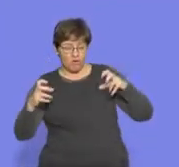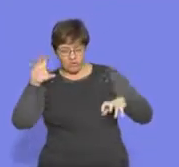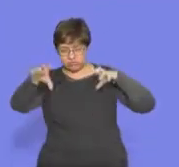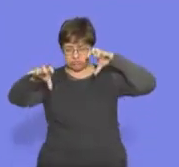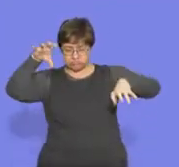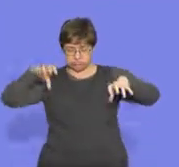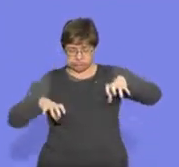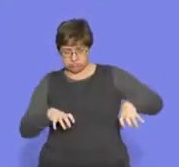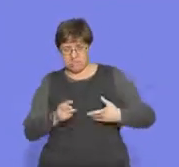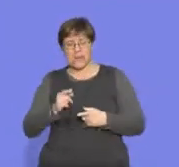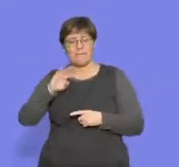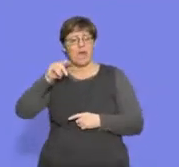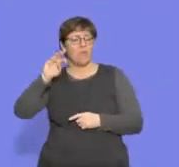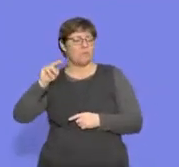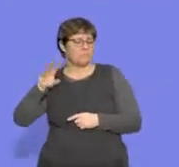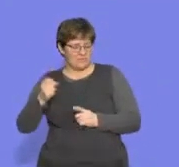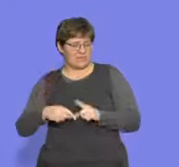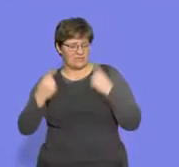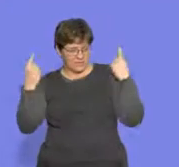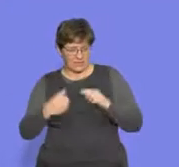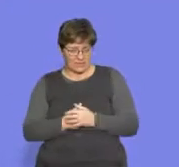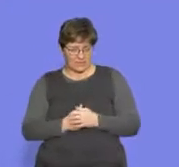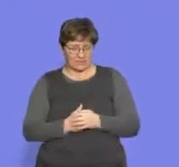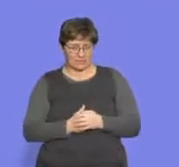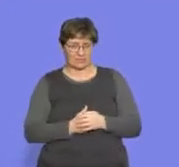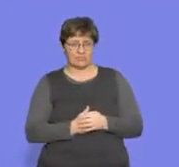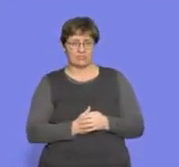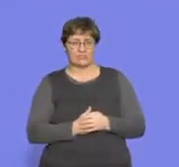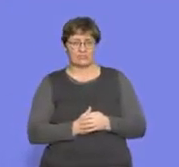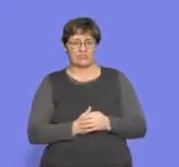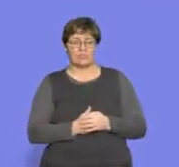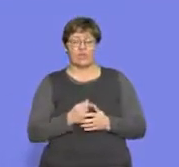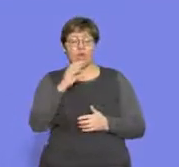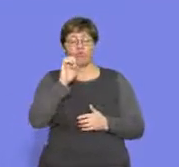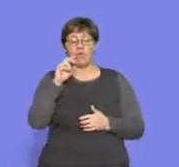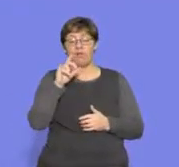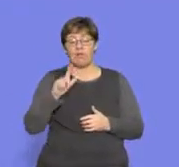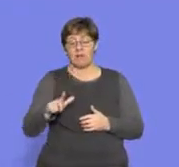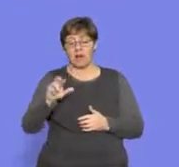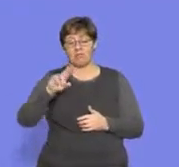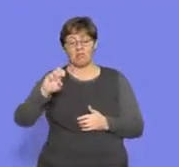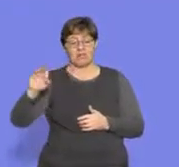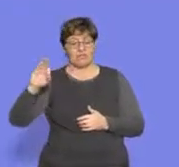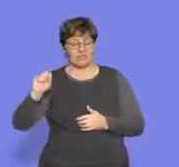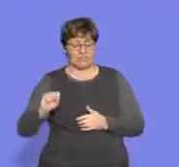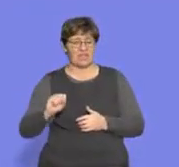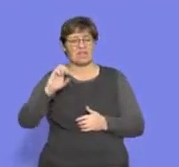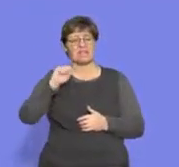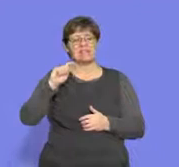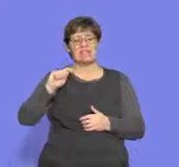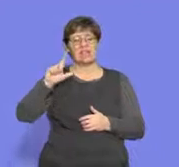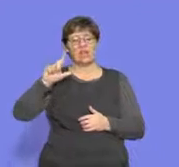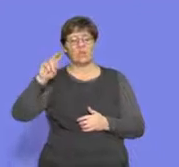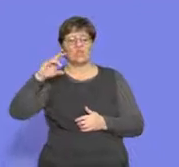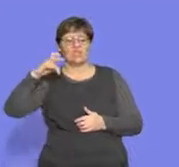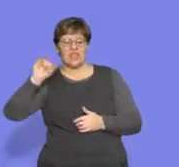form a different type of biome where the sea or the shore is filled with rocks. You've got coral reefs, which are found along the St. Lucia,